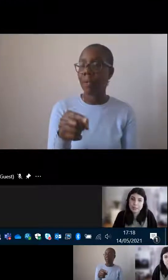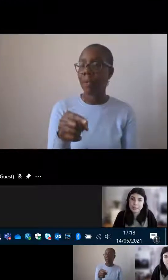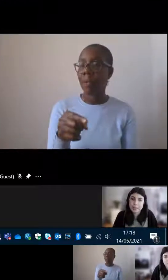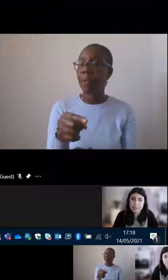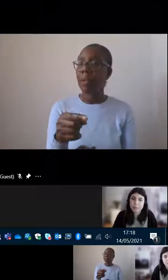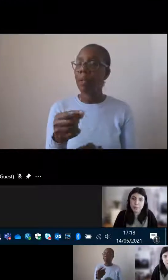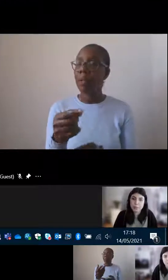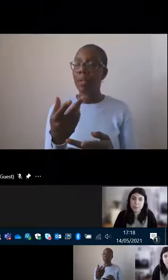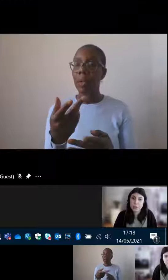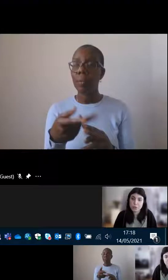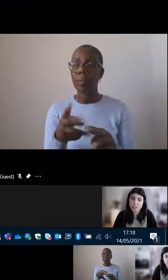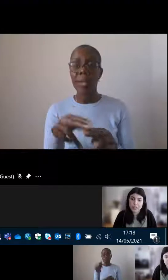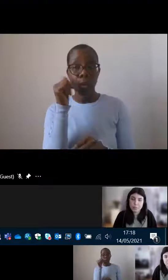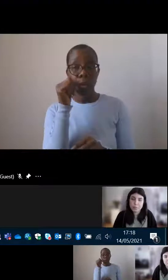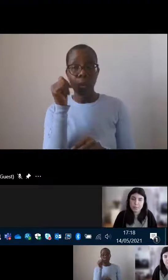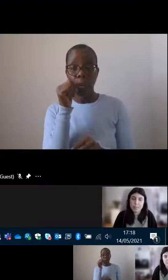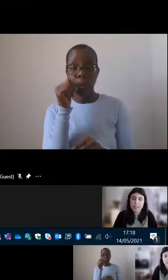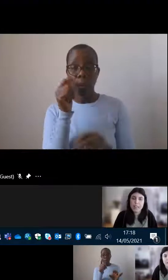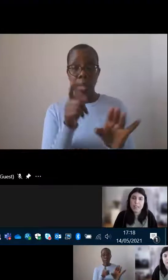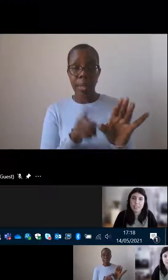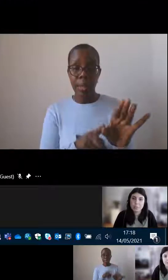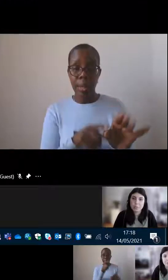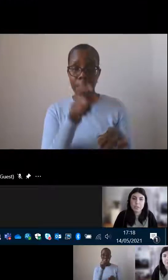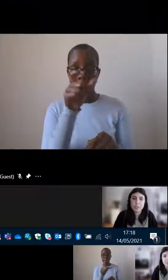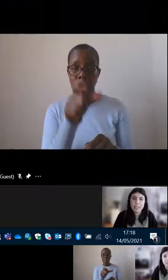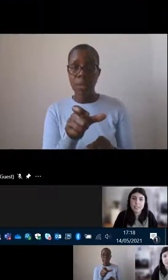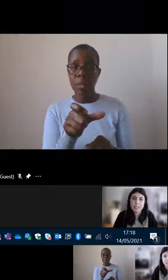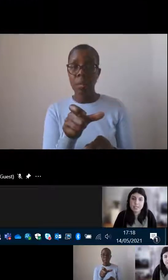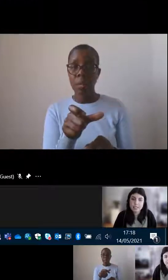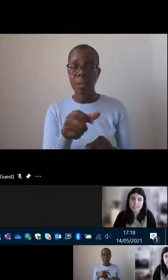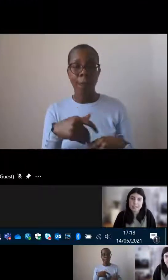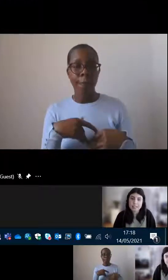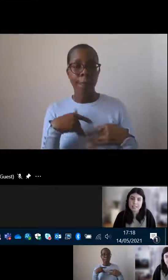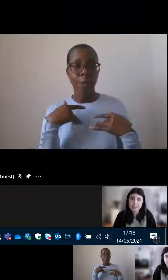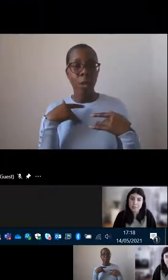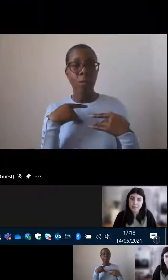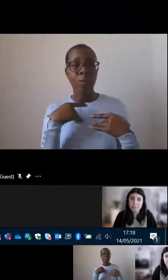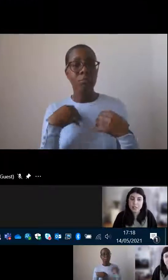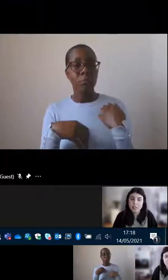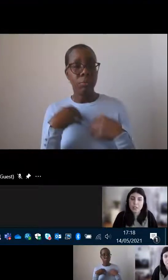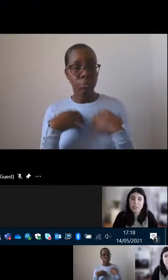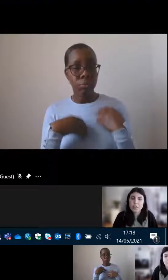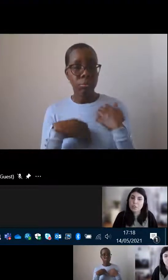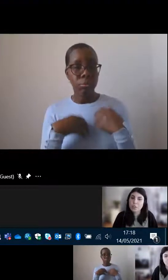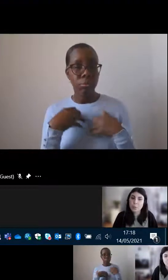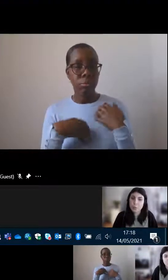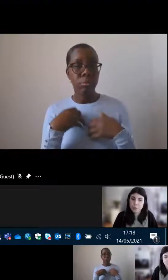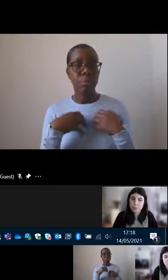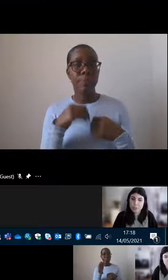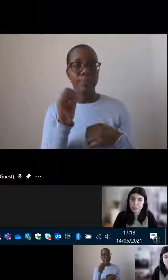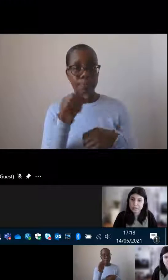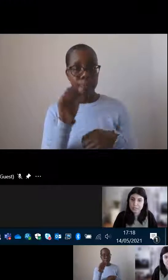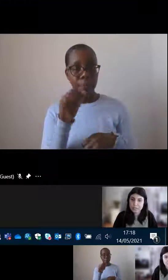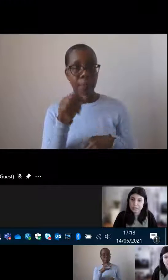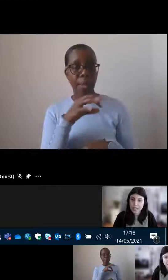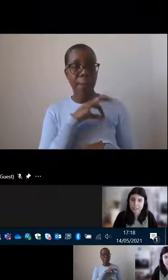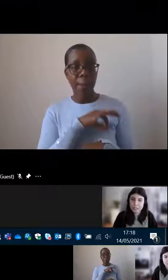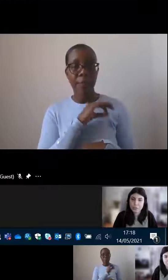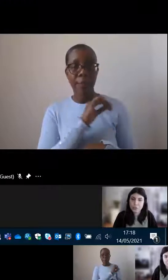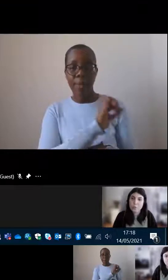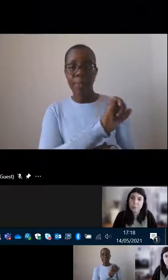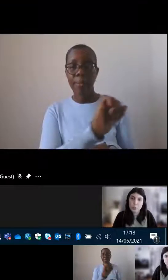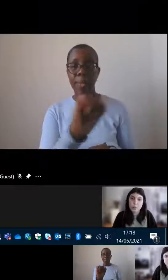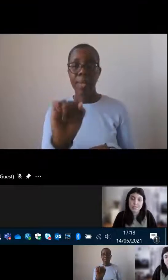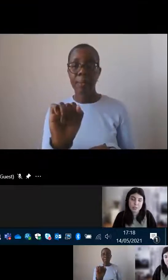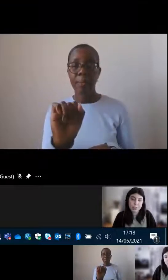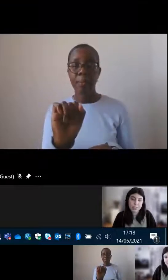who might benefit from Your Time and their age between 10 to 18, it's also up to 25